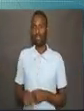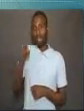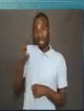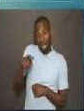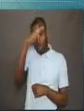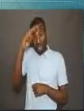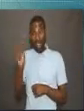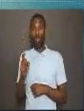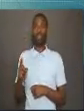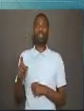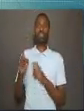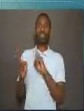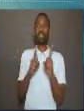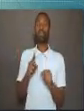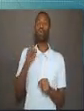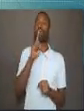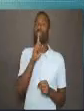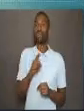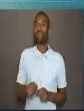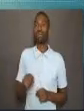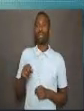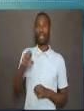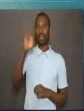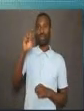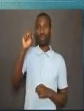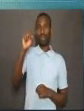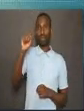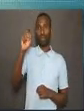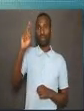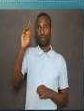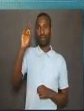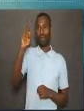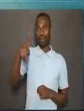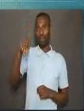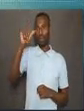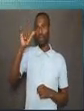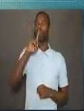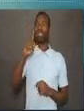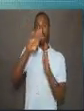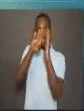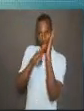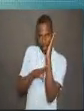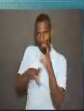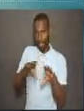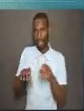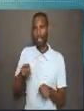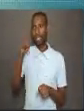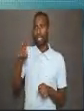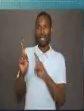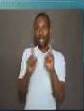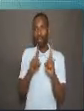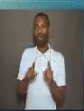the entropy of the system would decrease, which contradicts the second